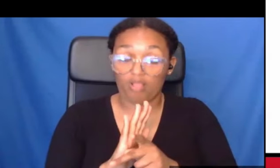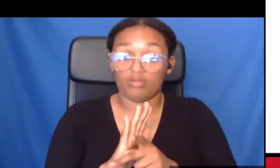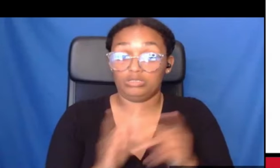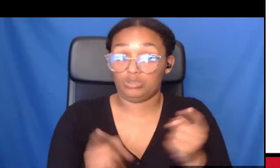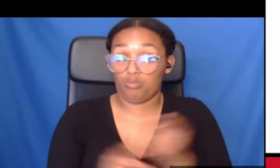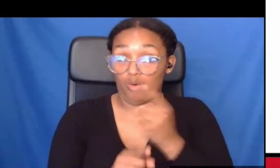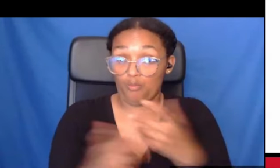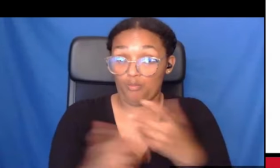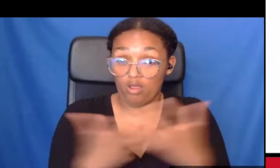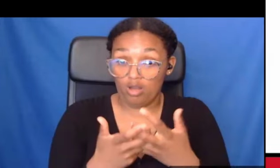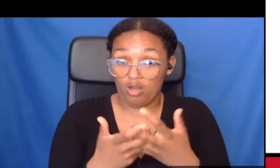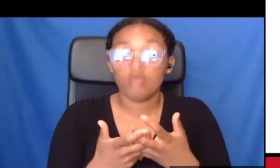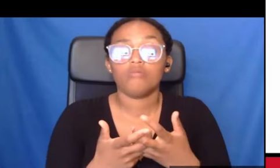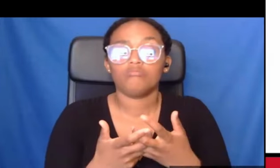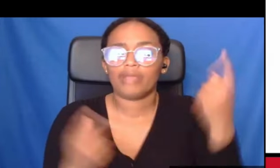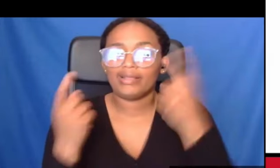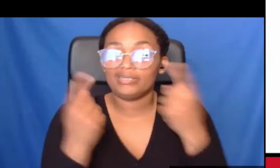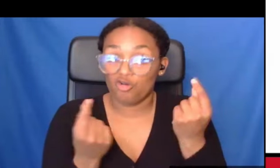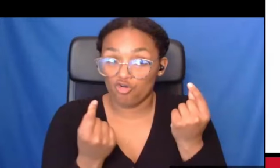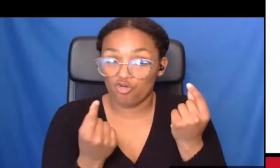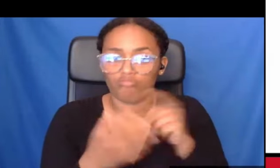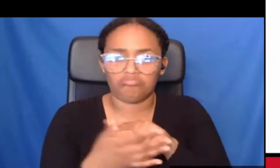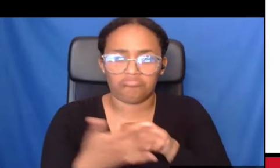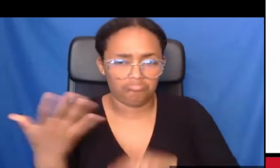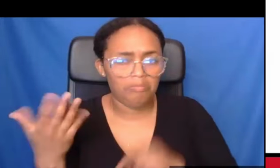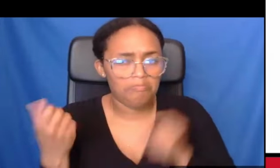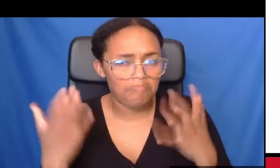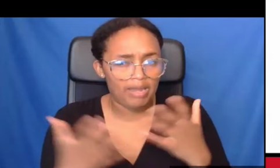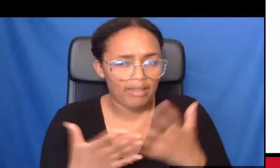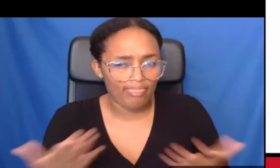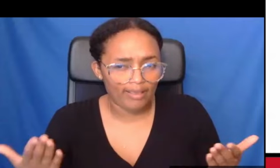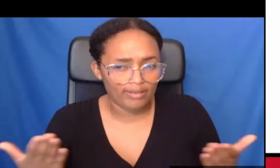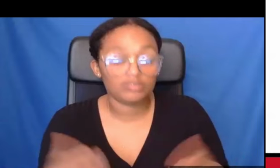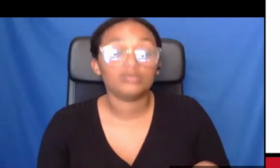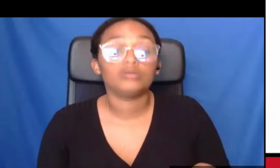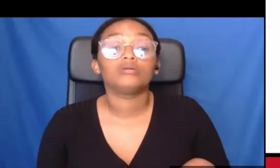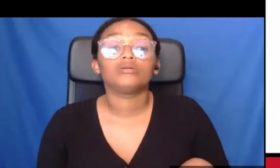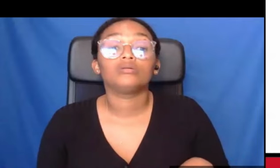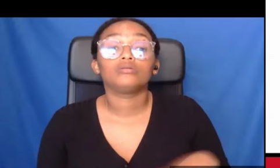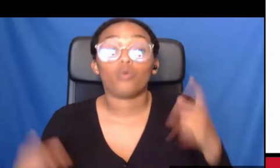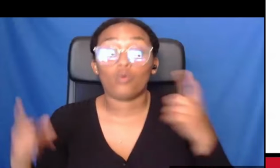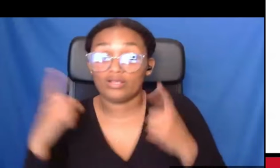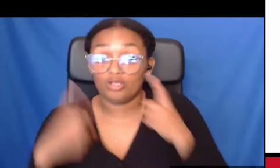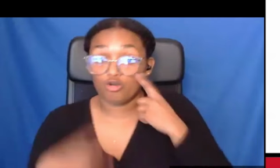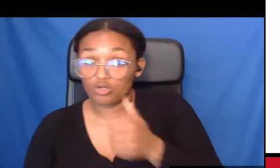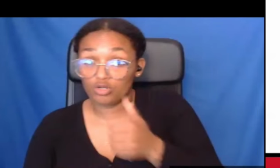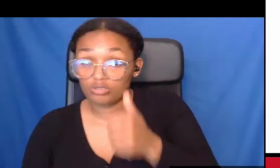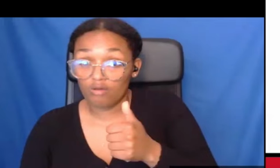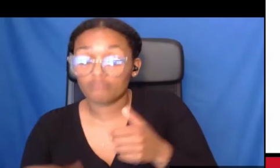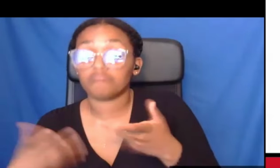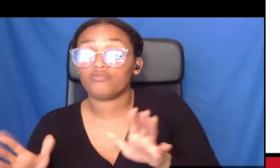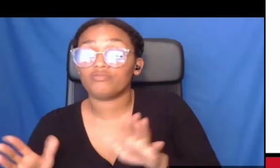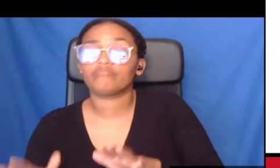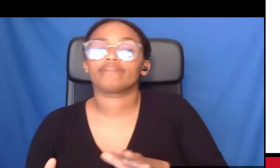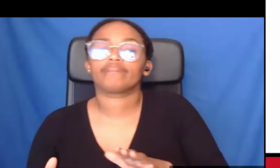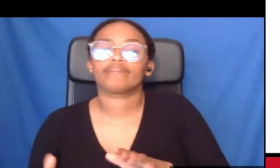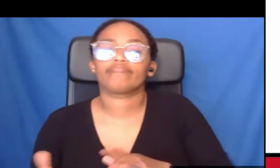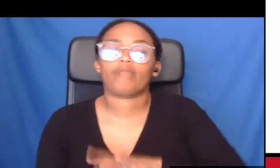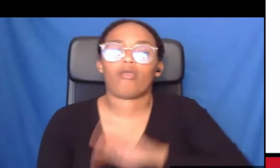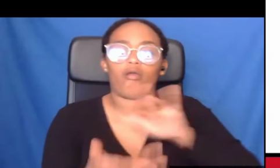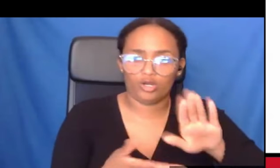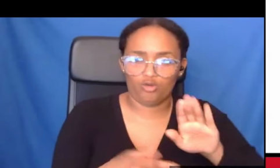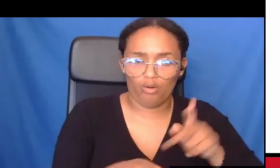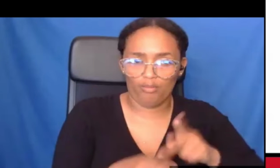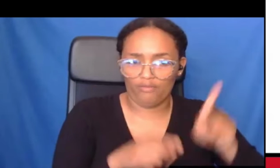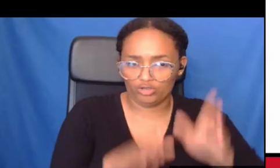Again, consider this, consider it, but also have a conversation with your agent, broker, insurer, etc. Who